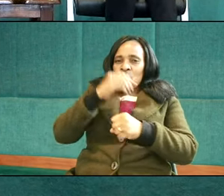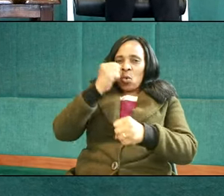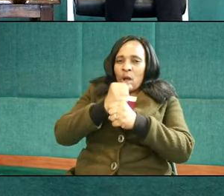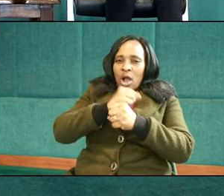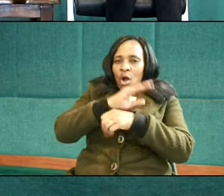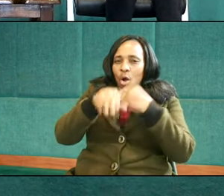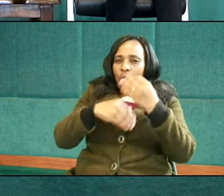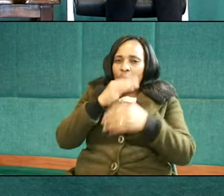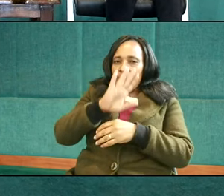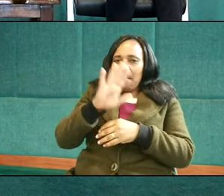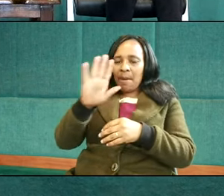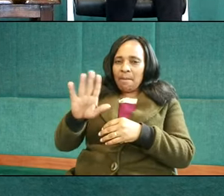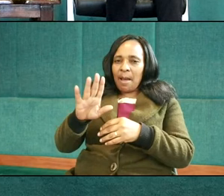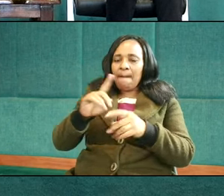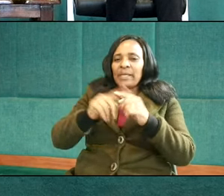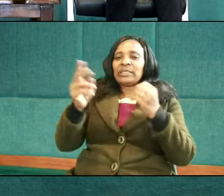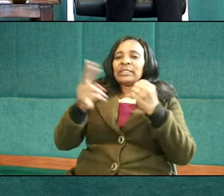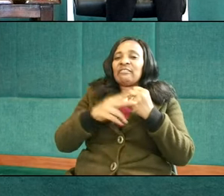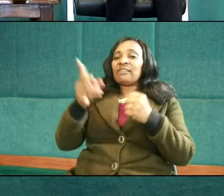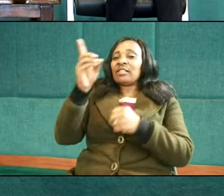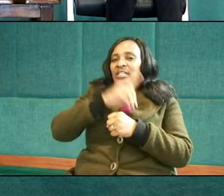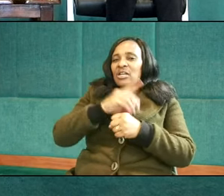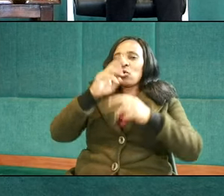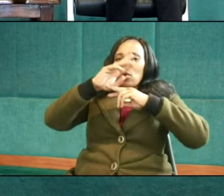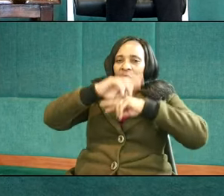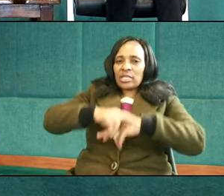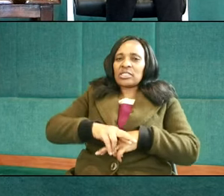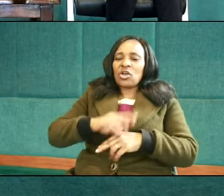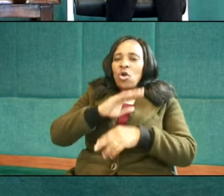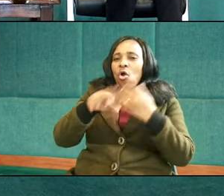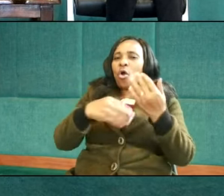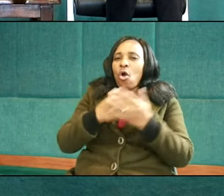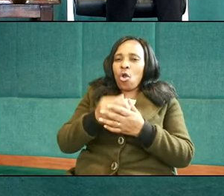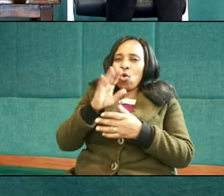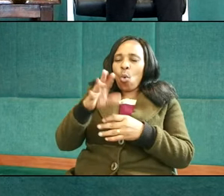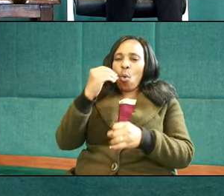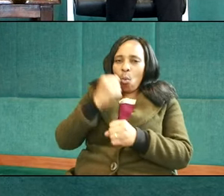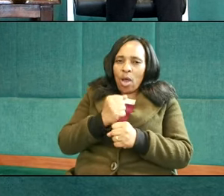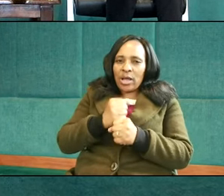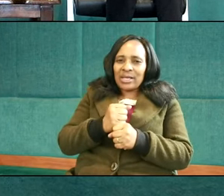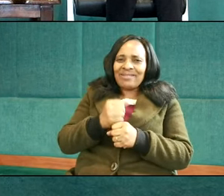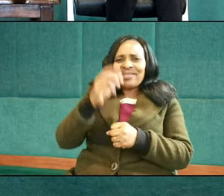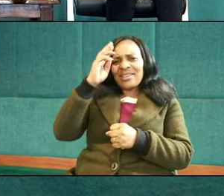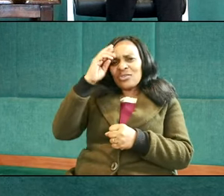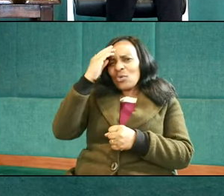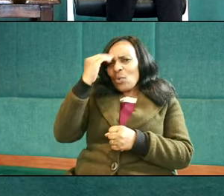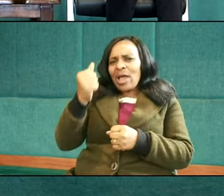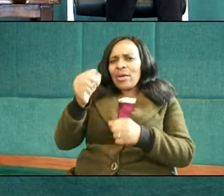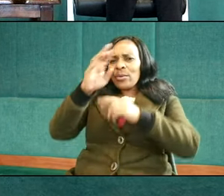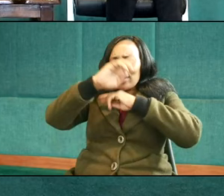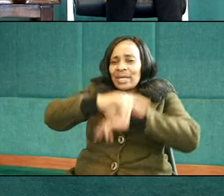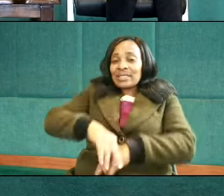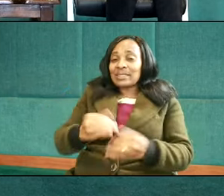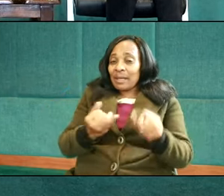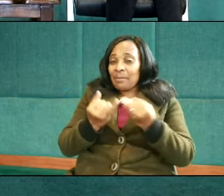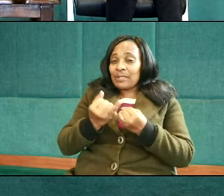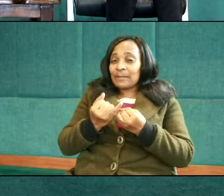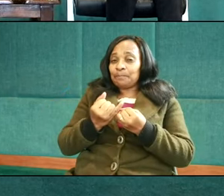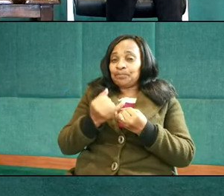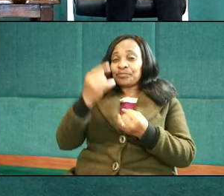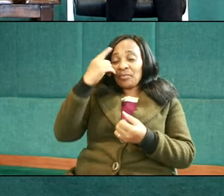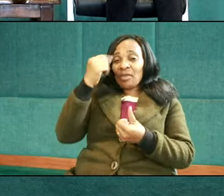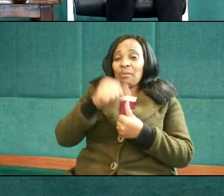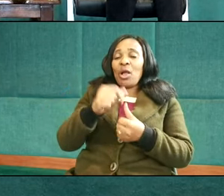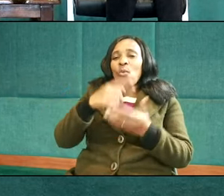your work, but in the seventh day we rest from all our labor. The reason we rest on Sabbath is because we